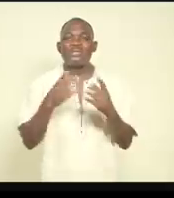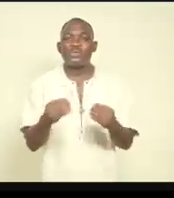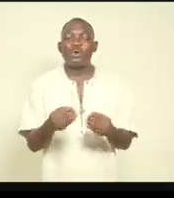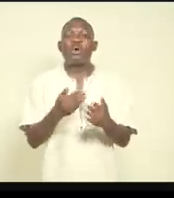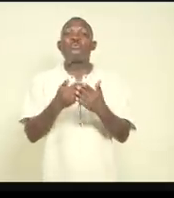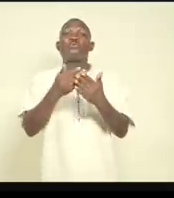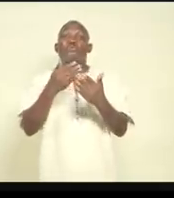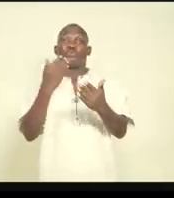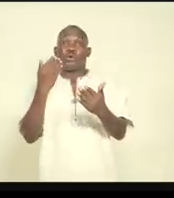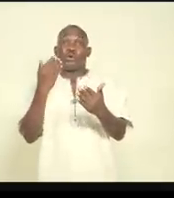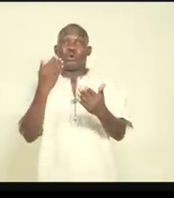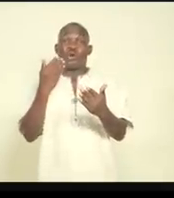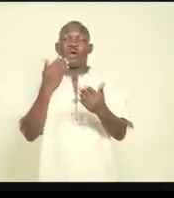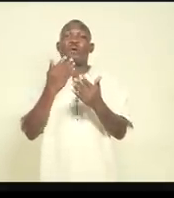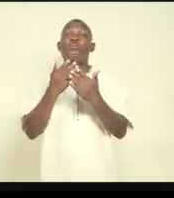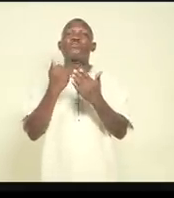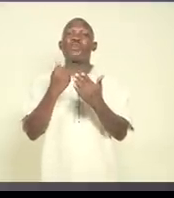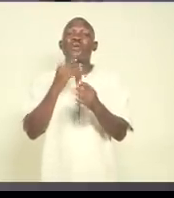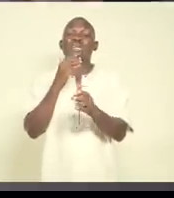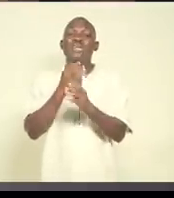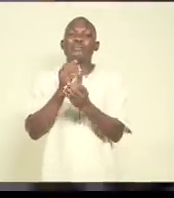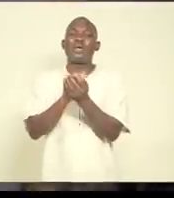Okay, what if...